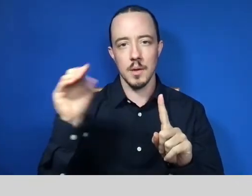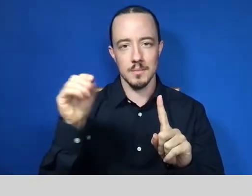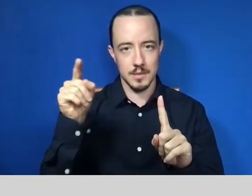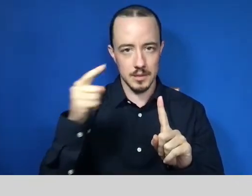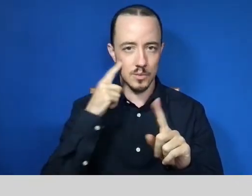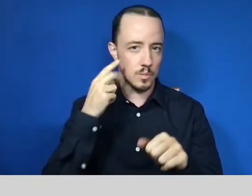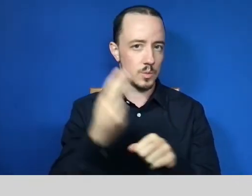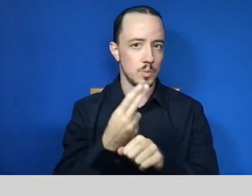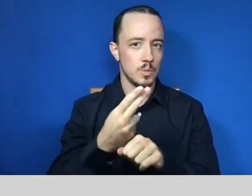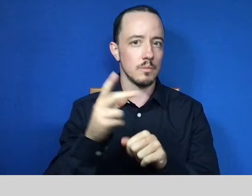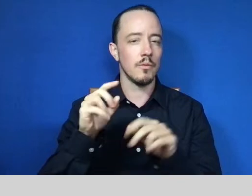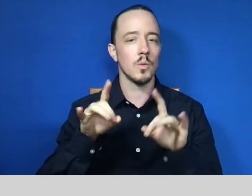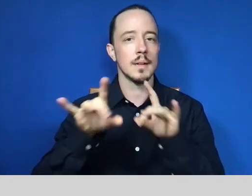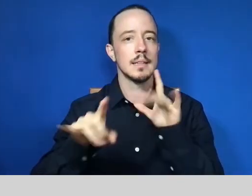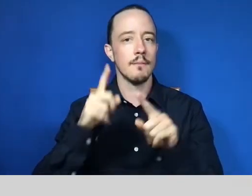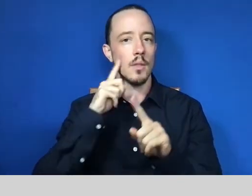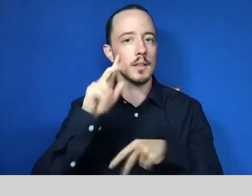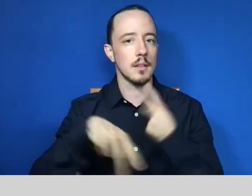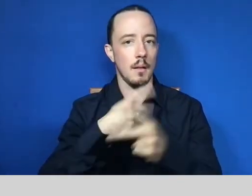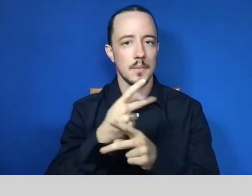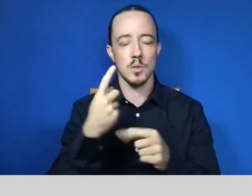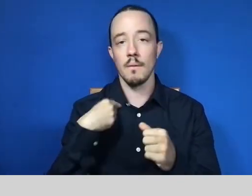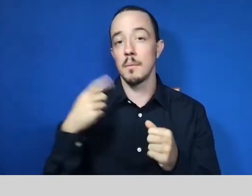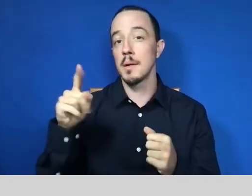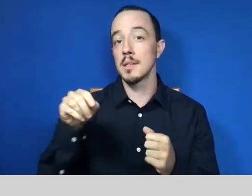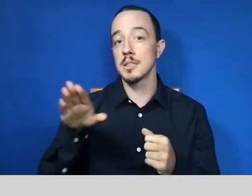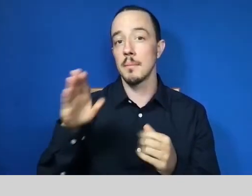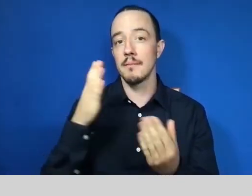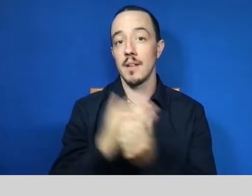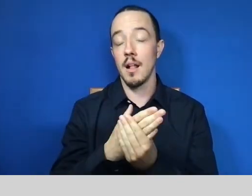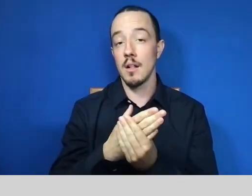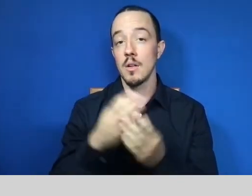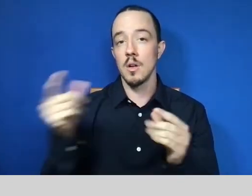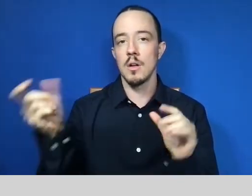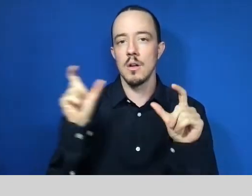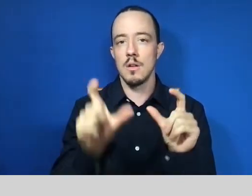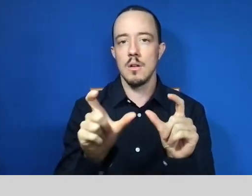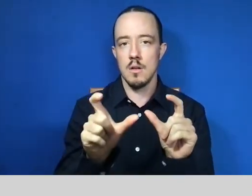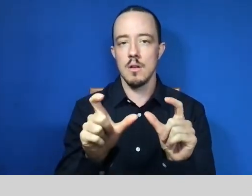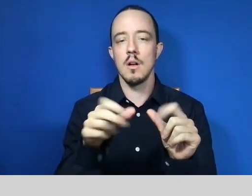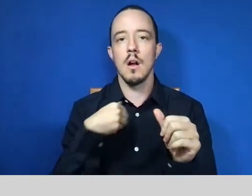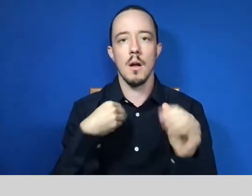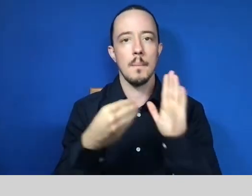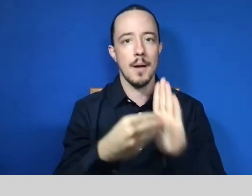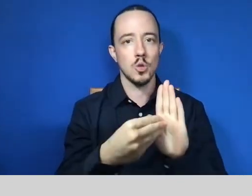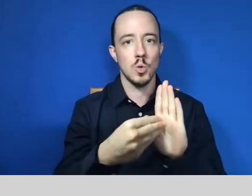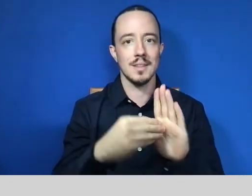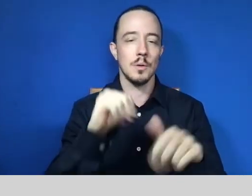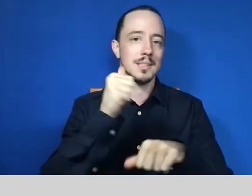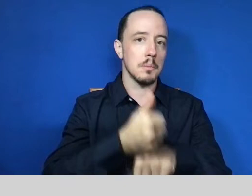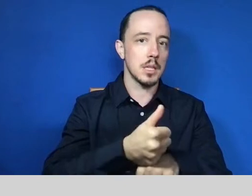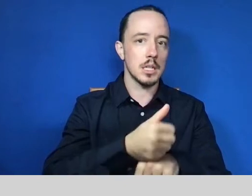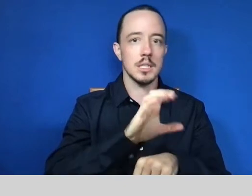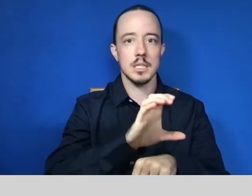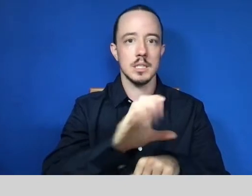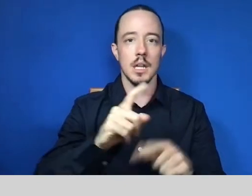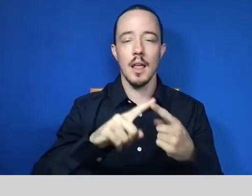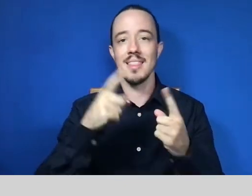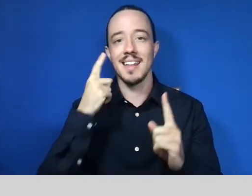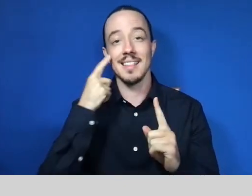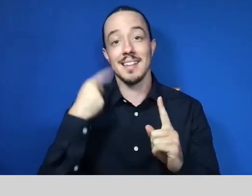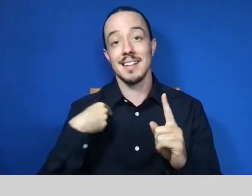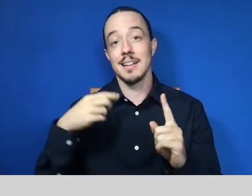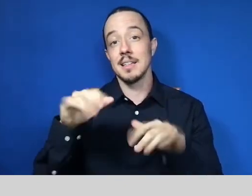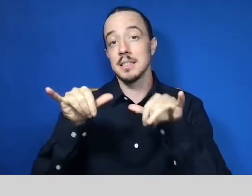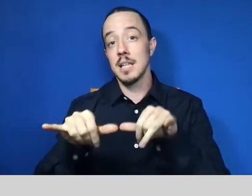these modules. So one would put a stub file near the module that was implemented in C, and static code